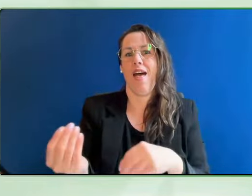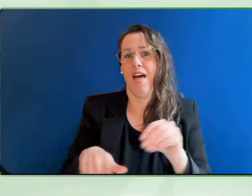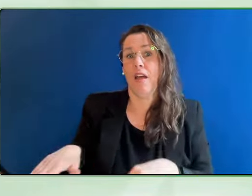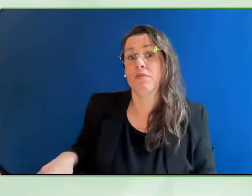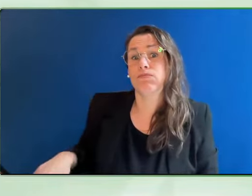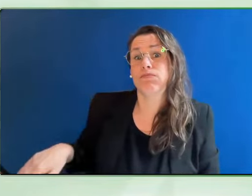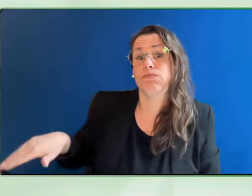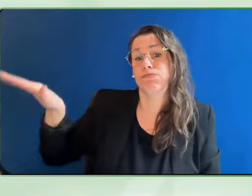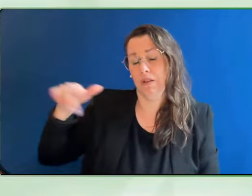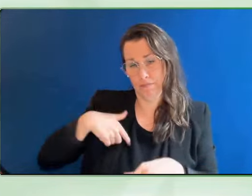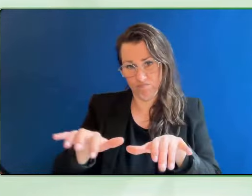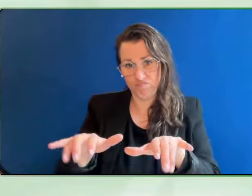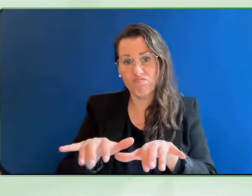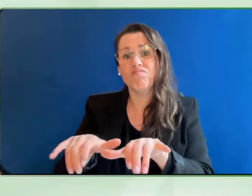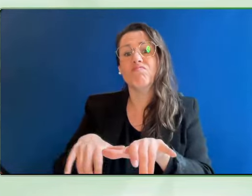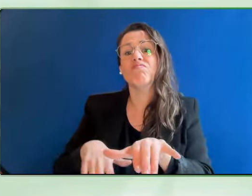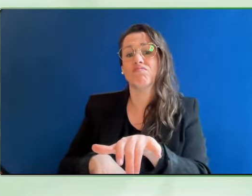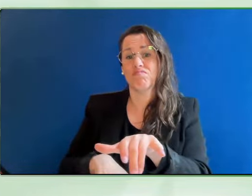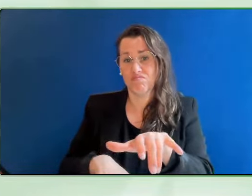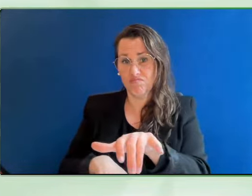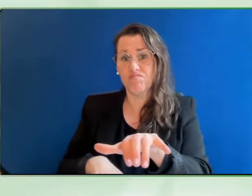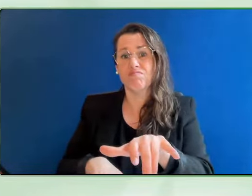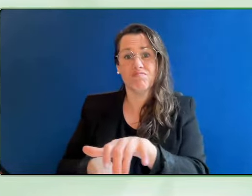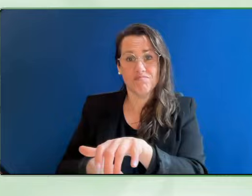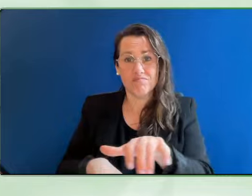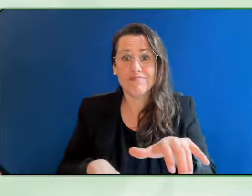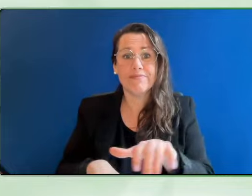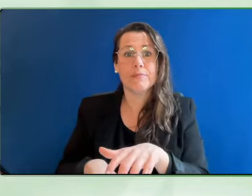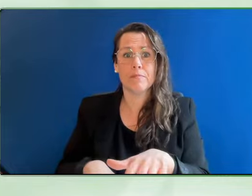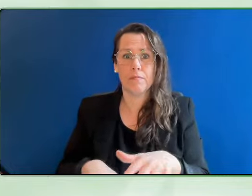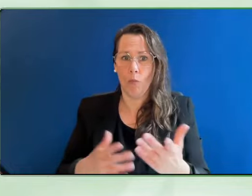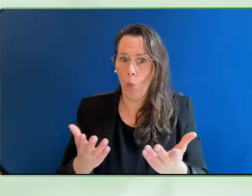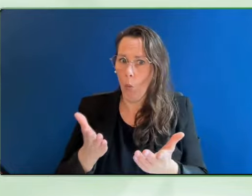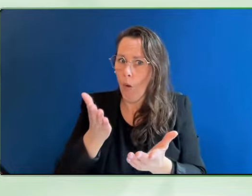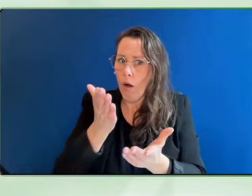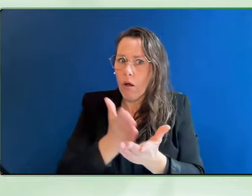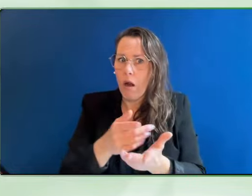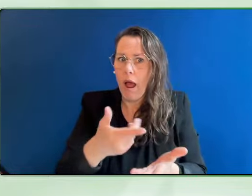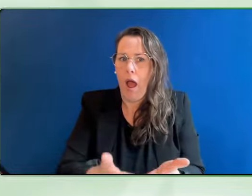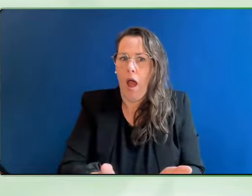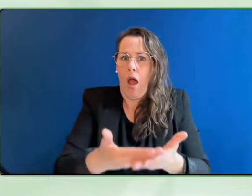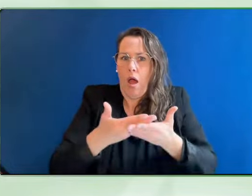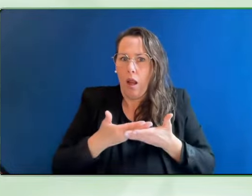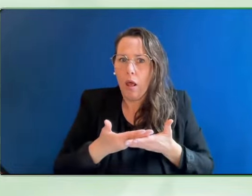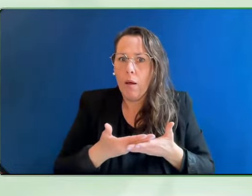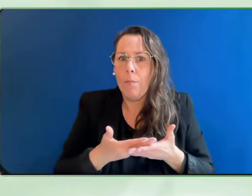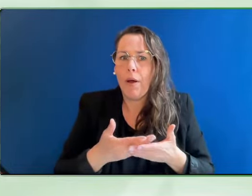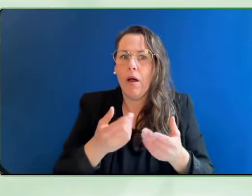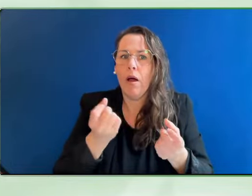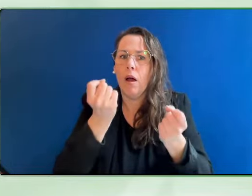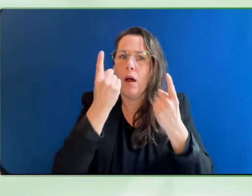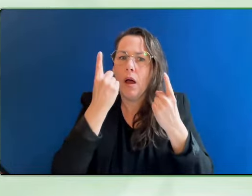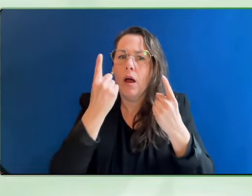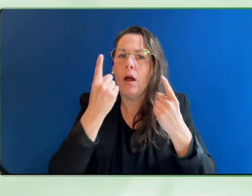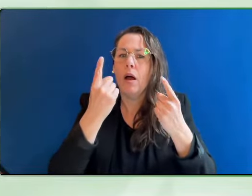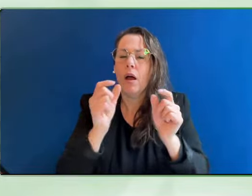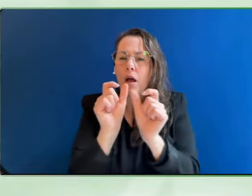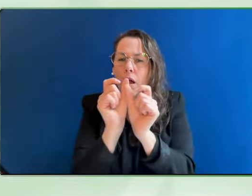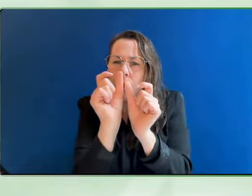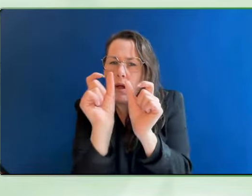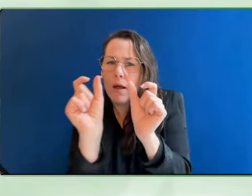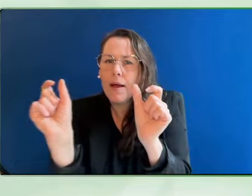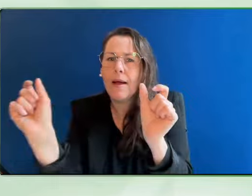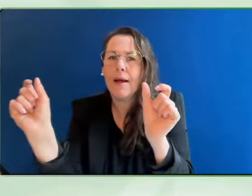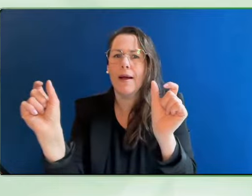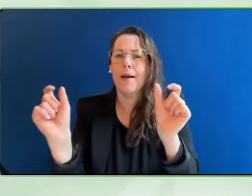of a combination of pop music and jazz. And then we finished that project at 2010,